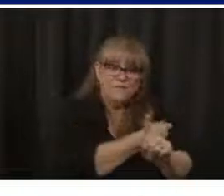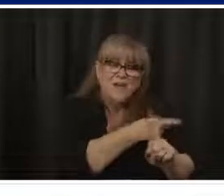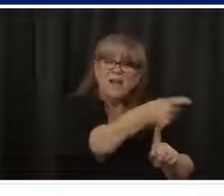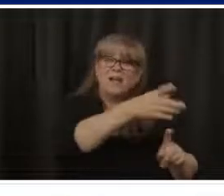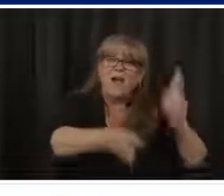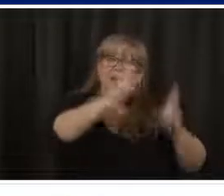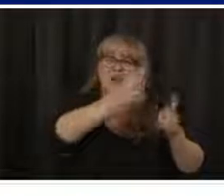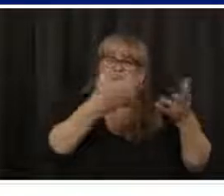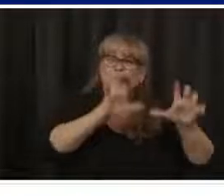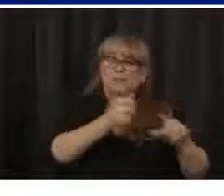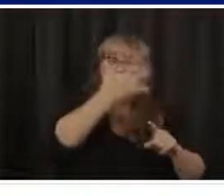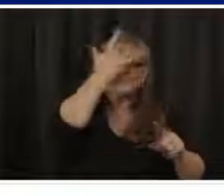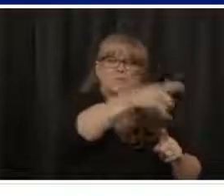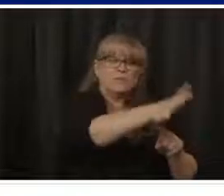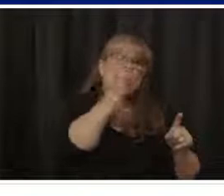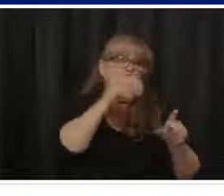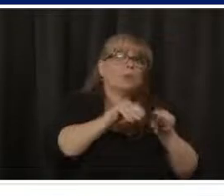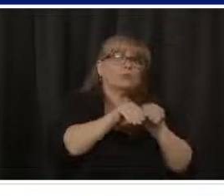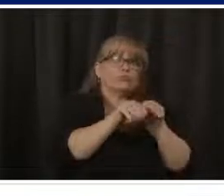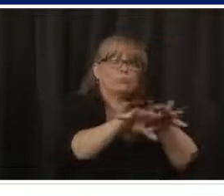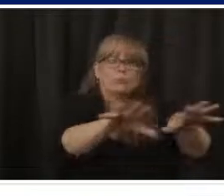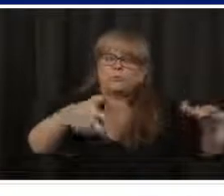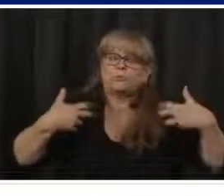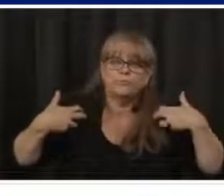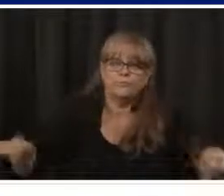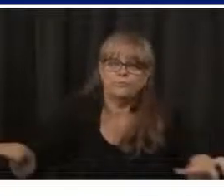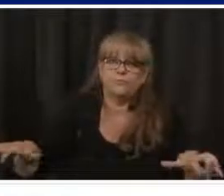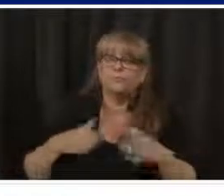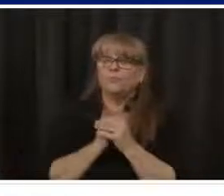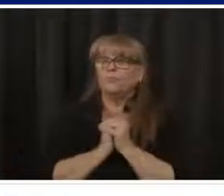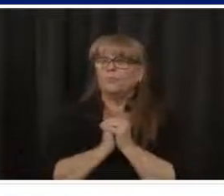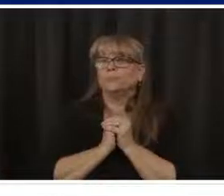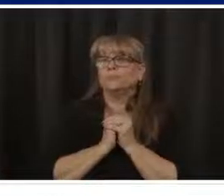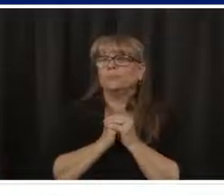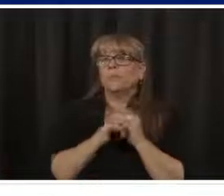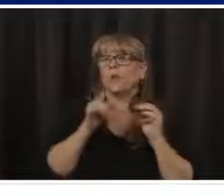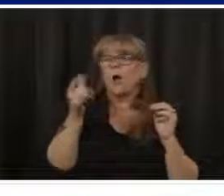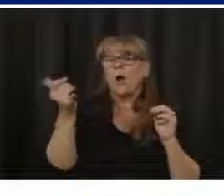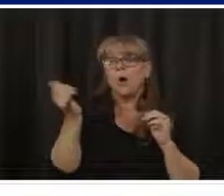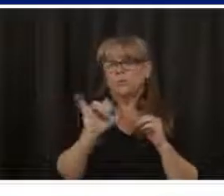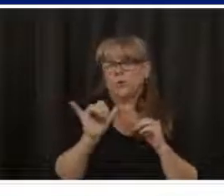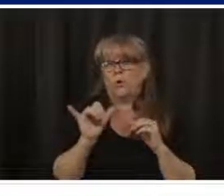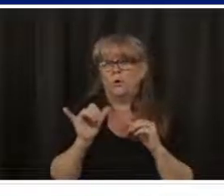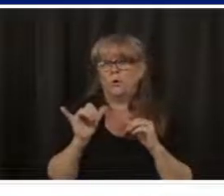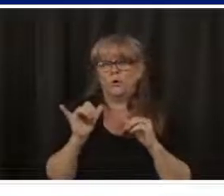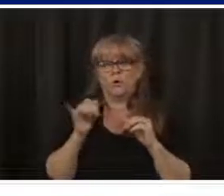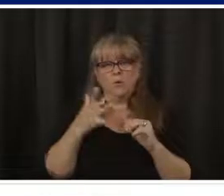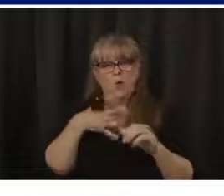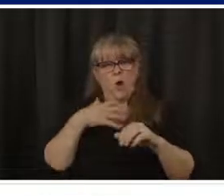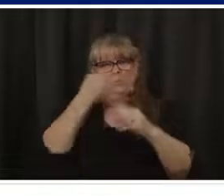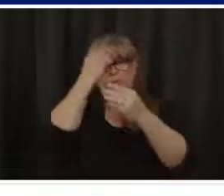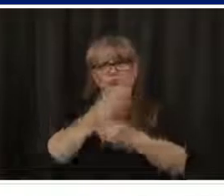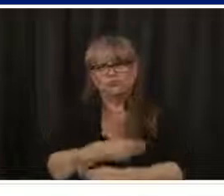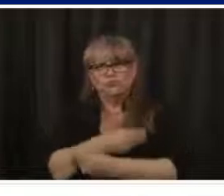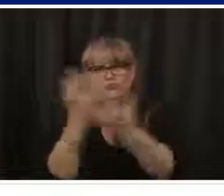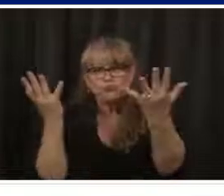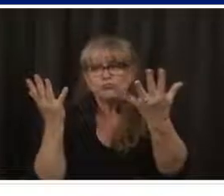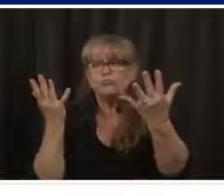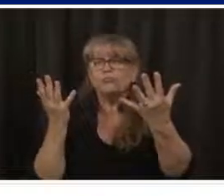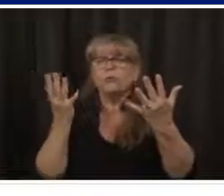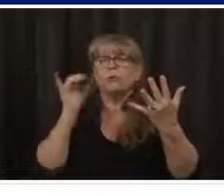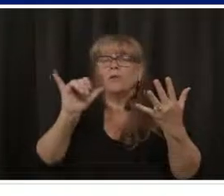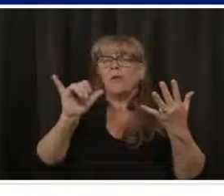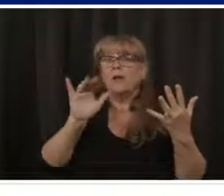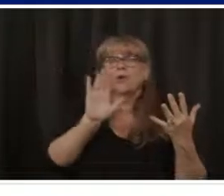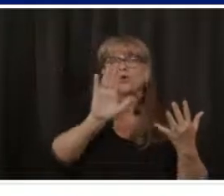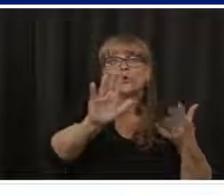to spread effectively. And I also want to announce with this information about kids, the Pfizer vaccine is available